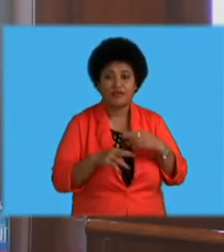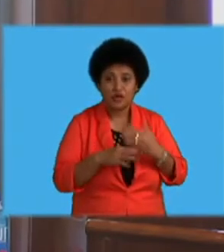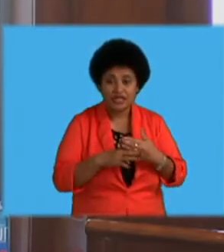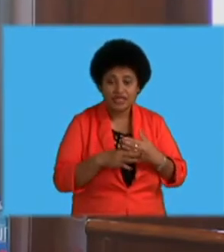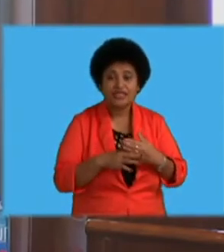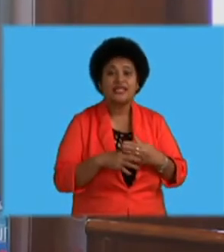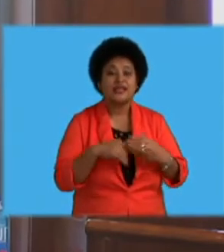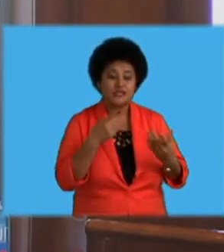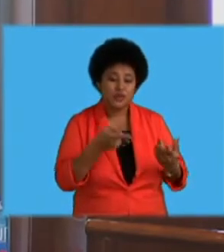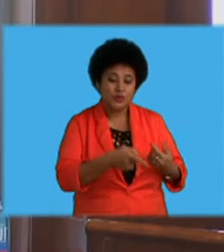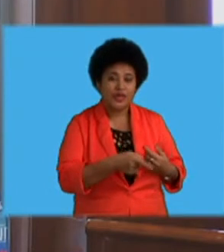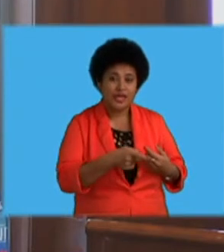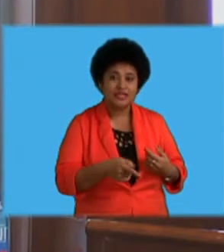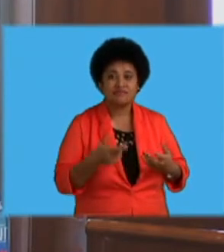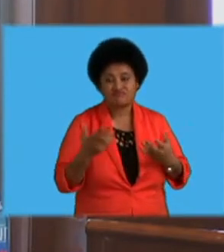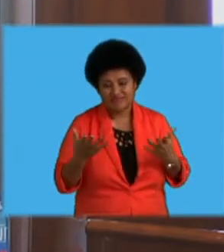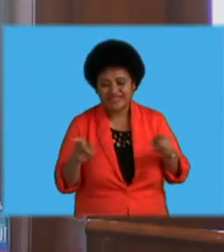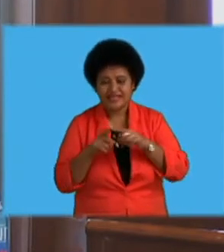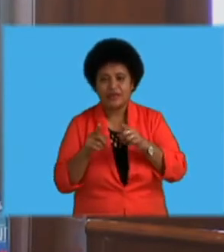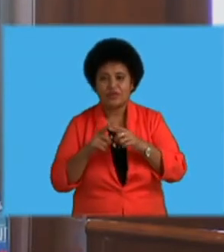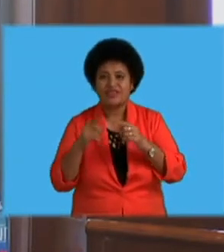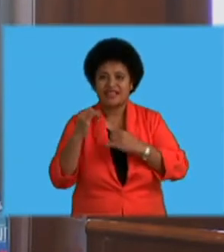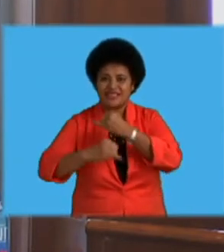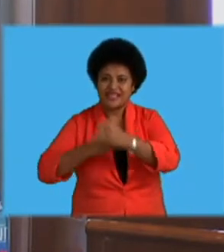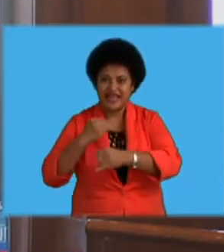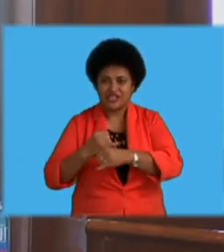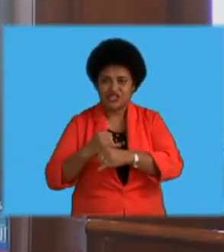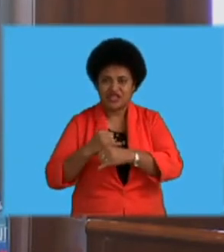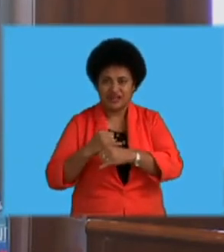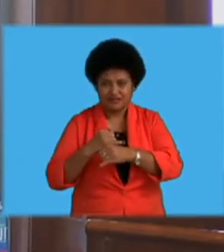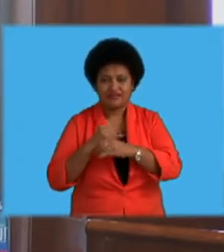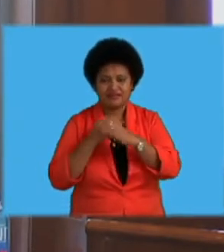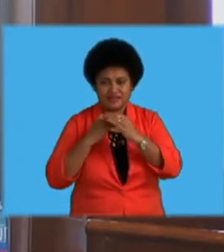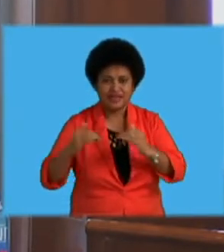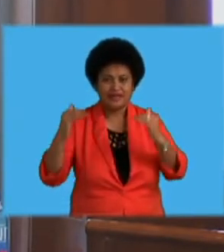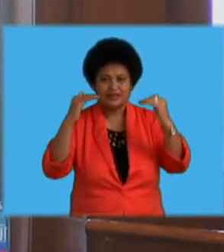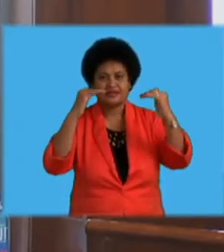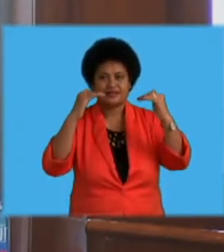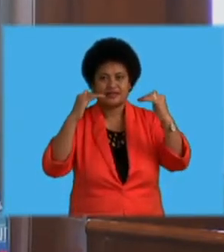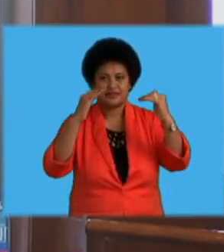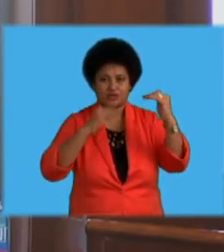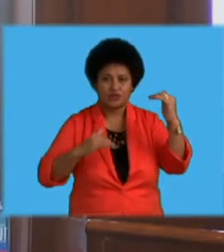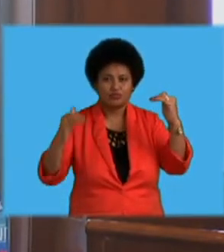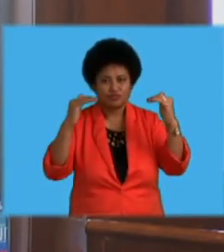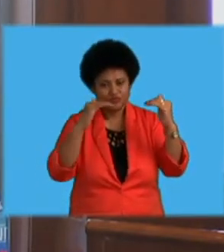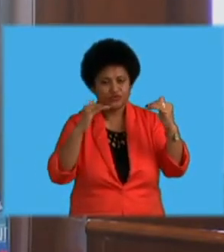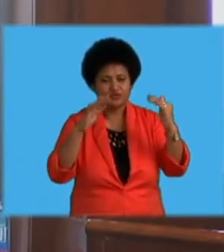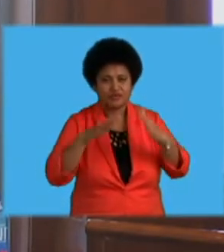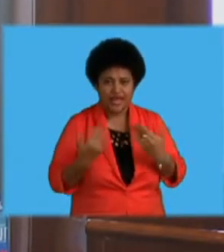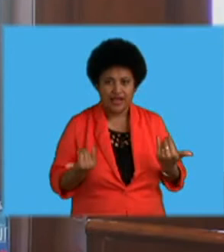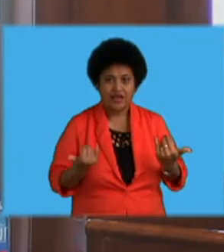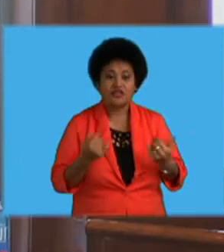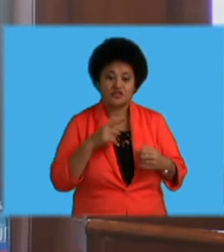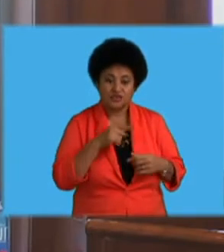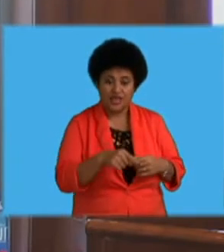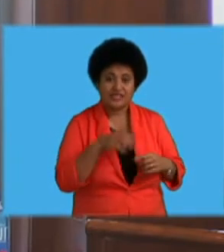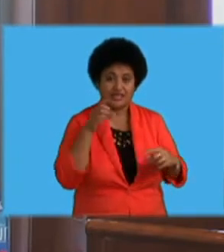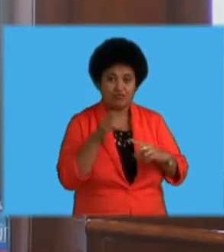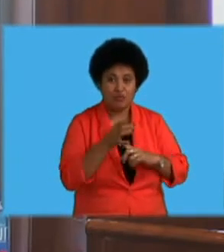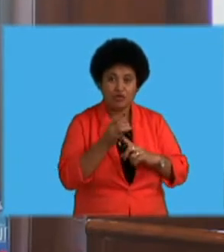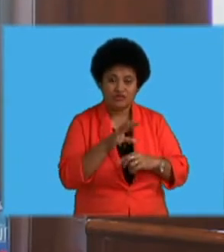in comparison to international standards, Fiji's datum requires an upgrade, and this timely upgrade is necessary for all the current